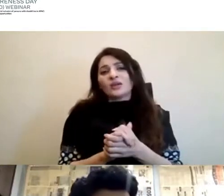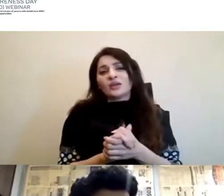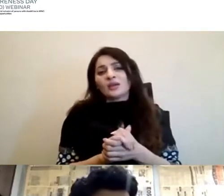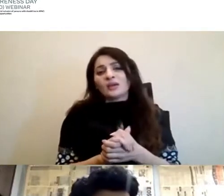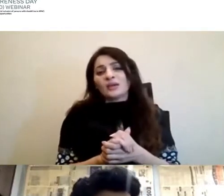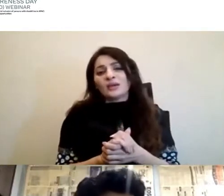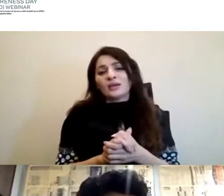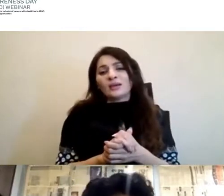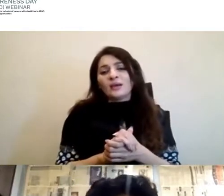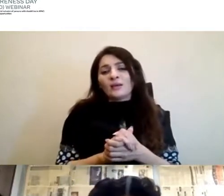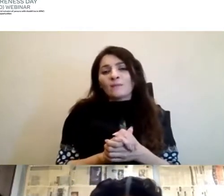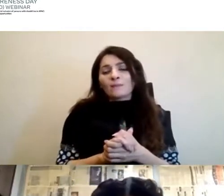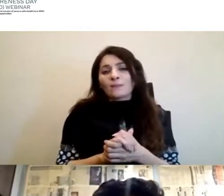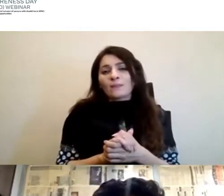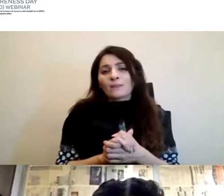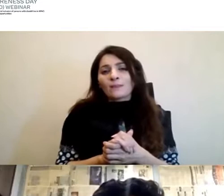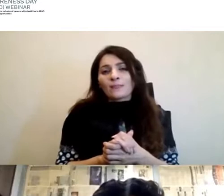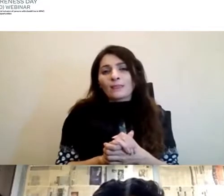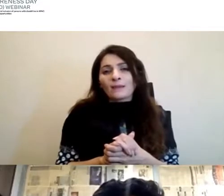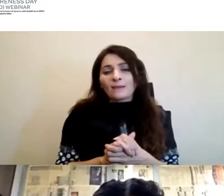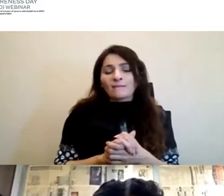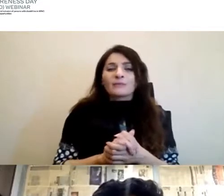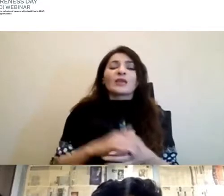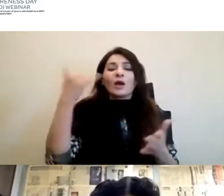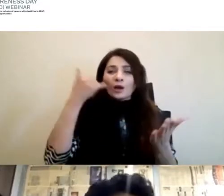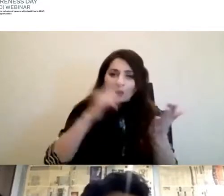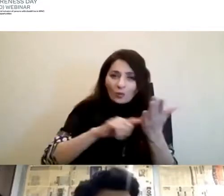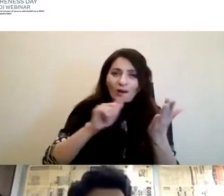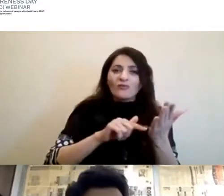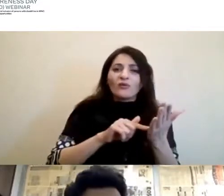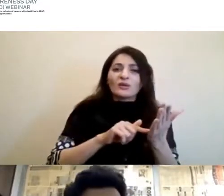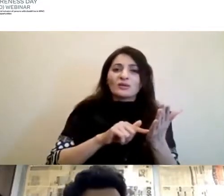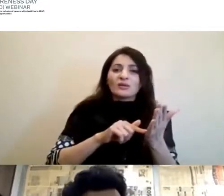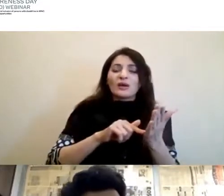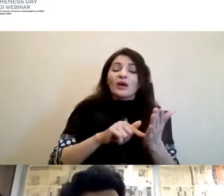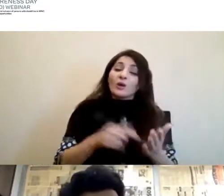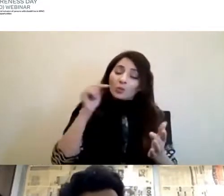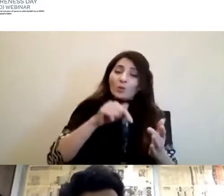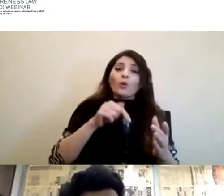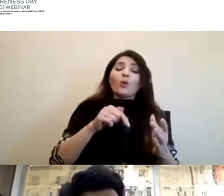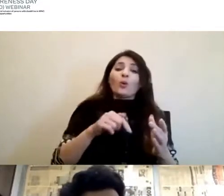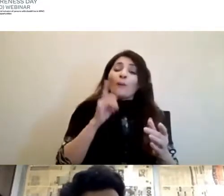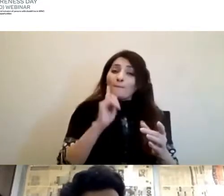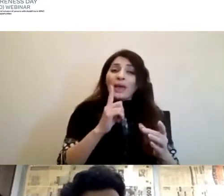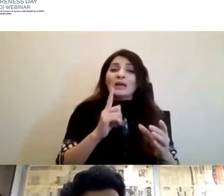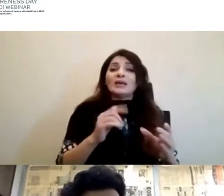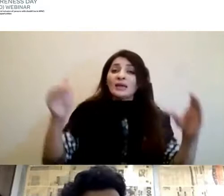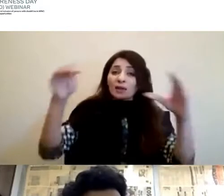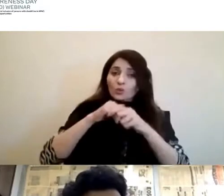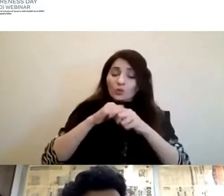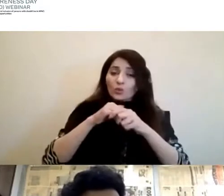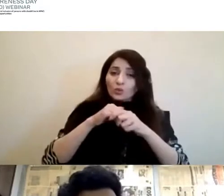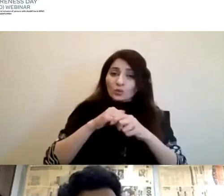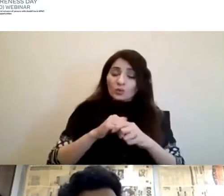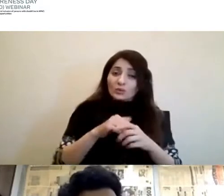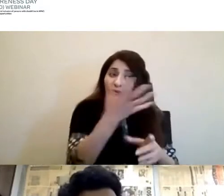people that mobile phones can really enhance accessibility and it need to be made available